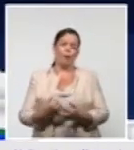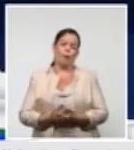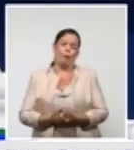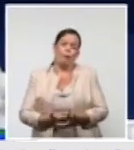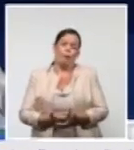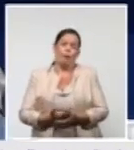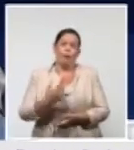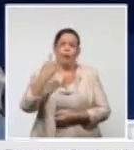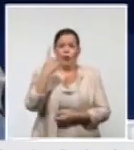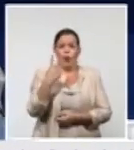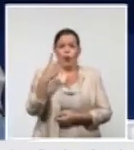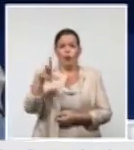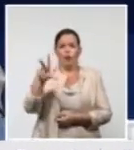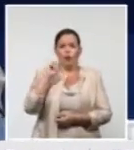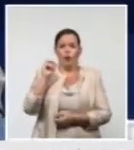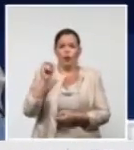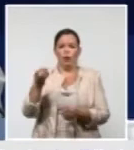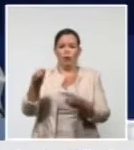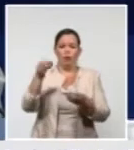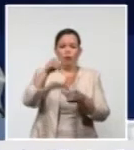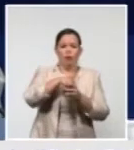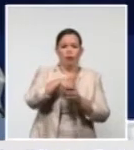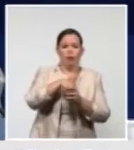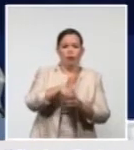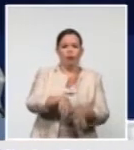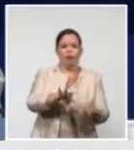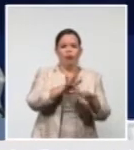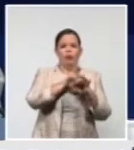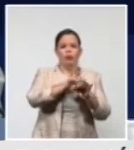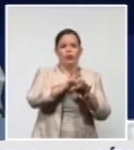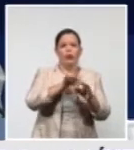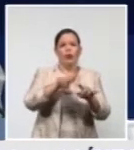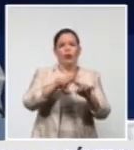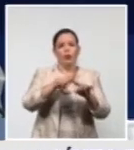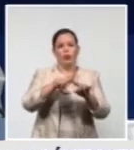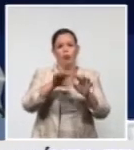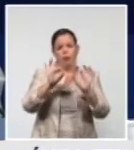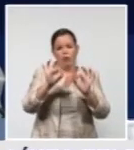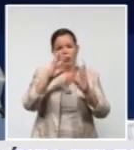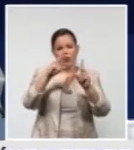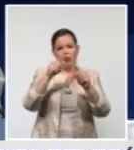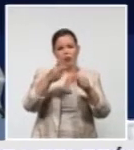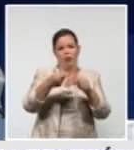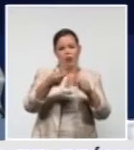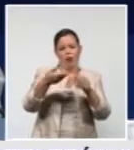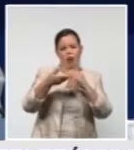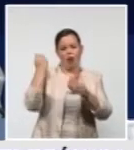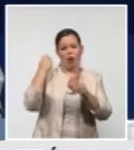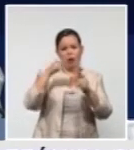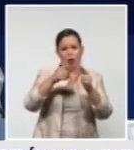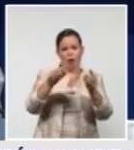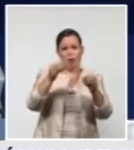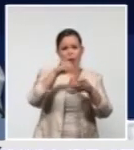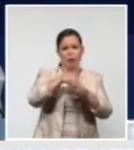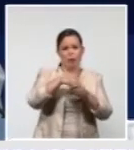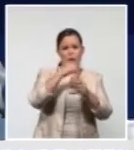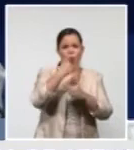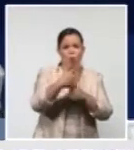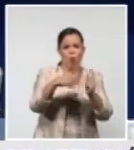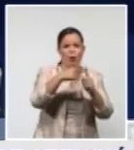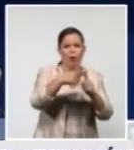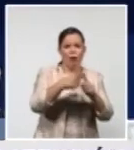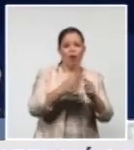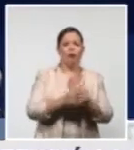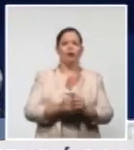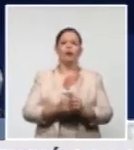Meanwhile, the 88 fatalities registered in Cuba mean that the country has a mortality